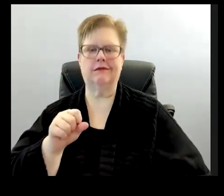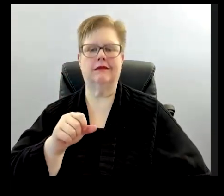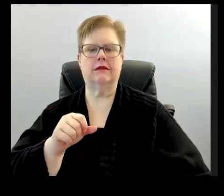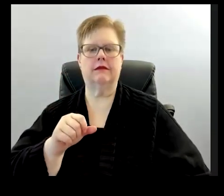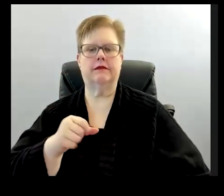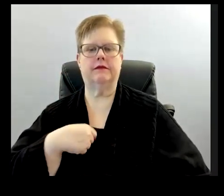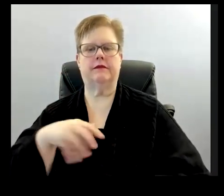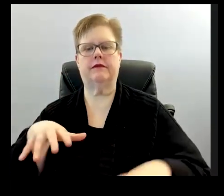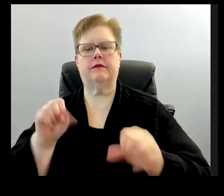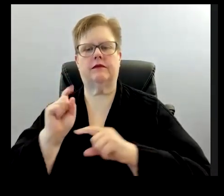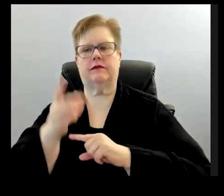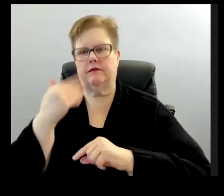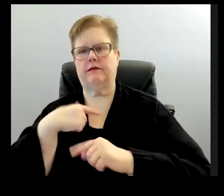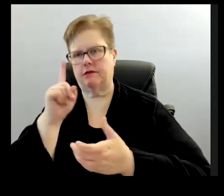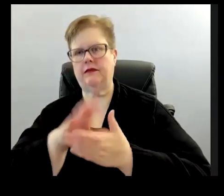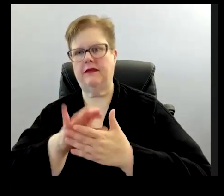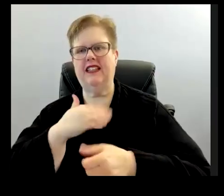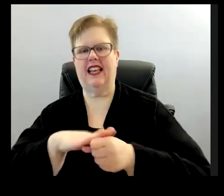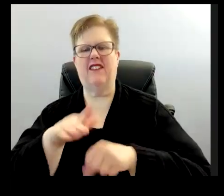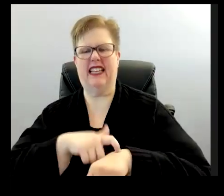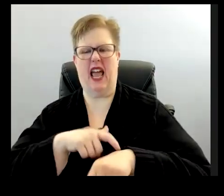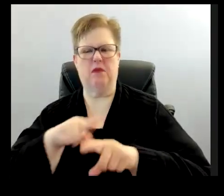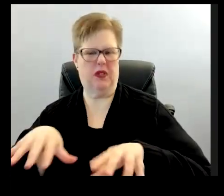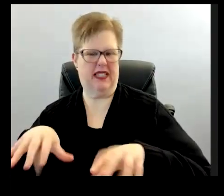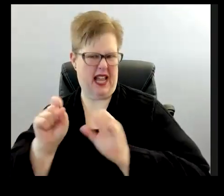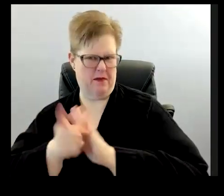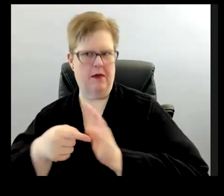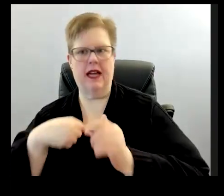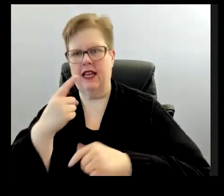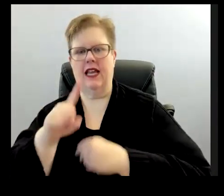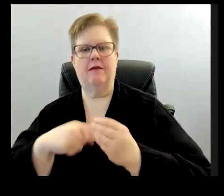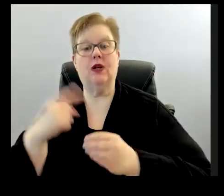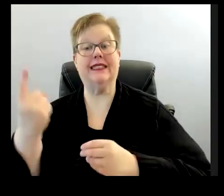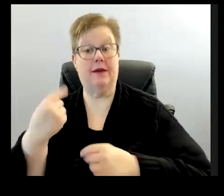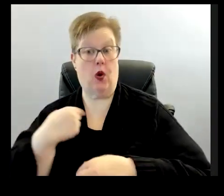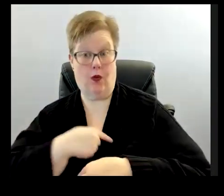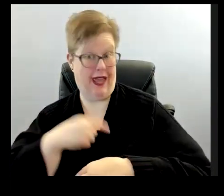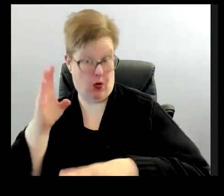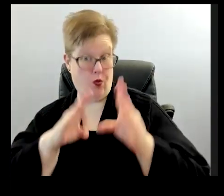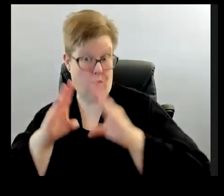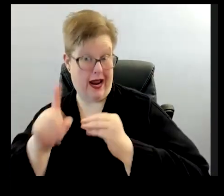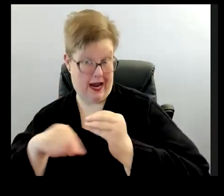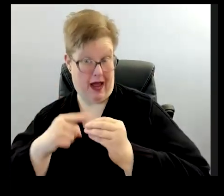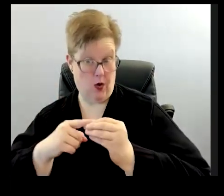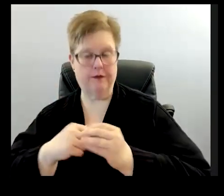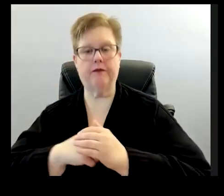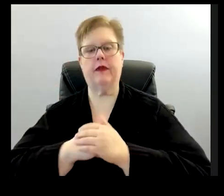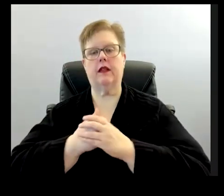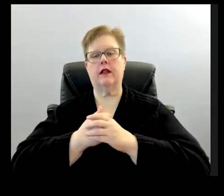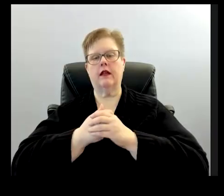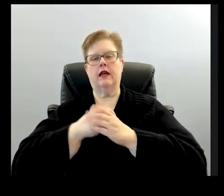take a moment now because I believe I've got enough time to take this moment. So I'm going to tell you all about something that we worry about in